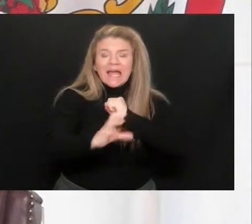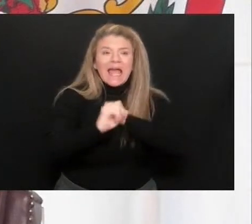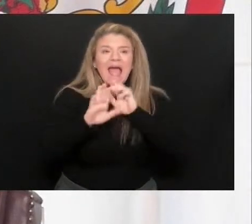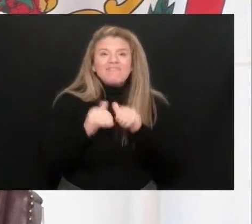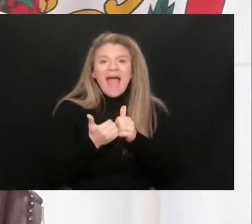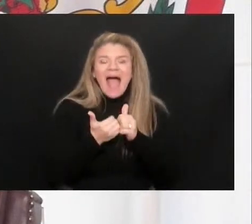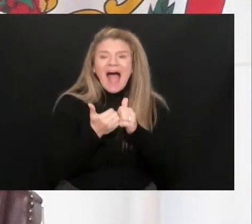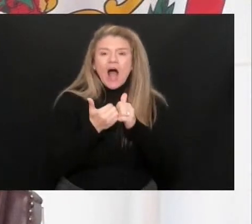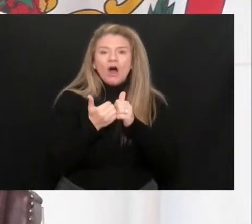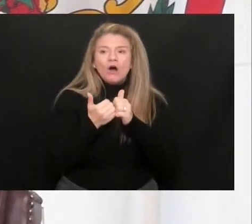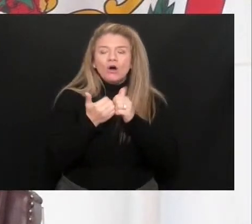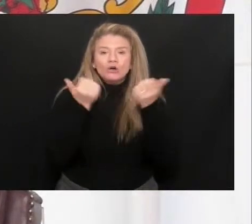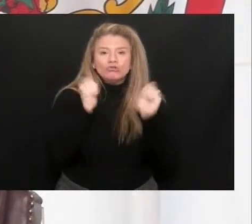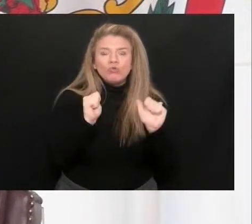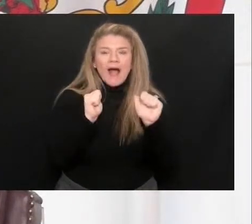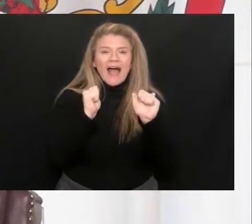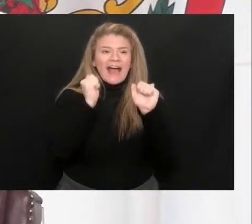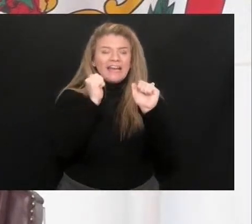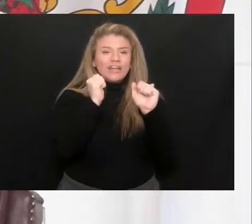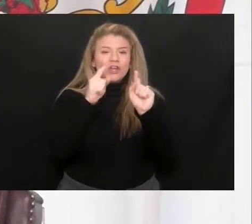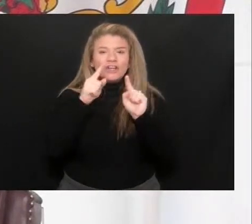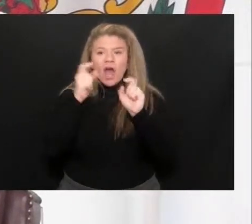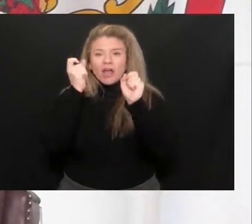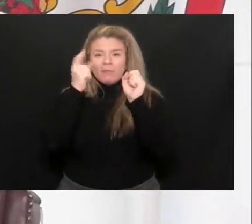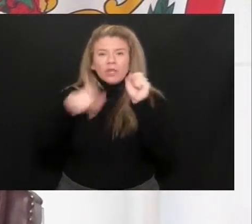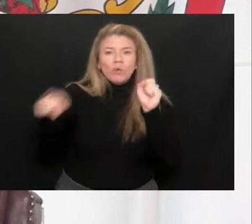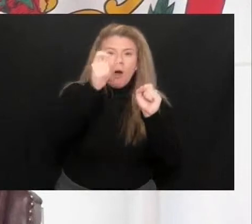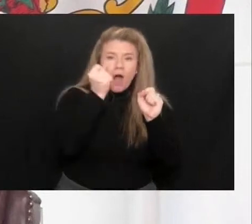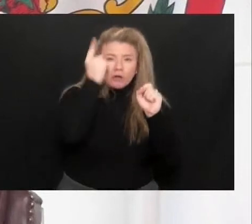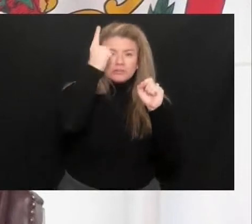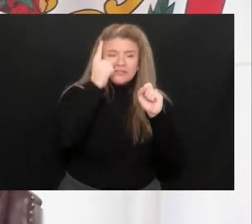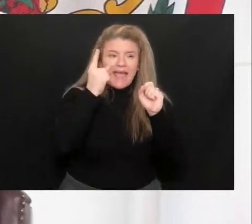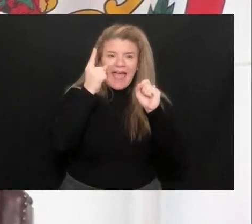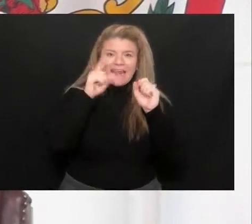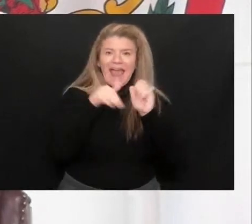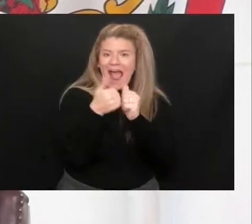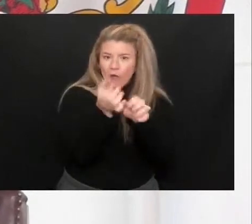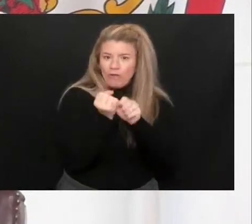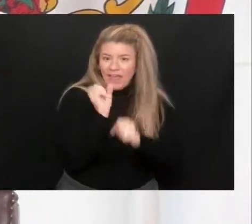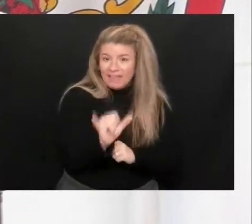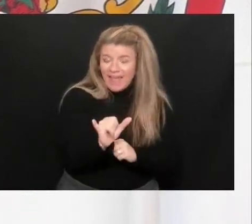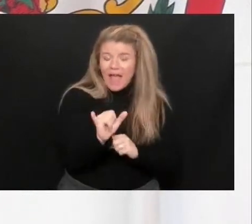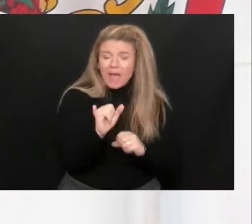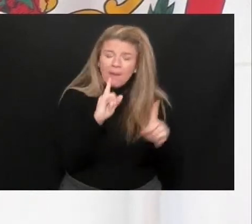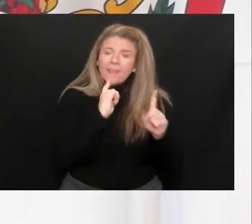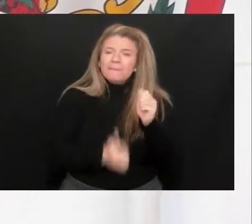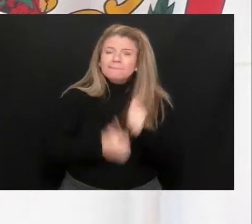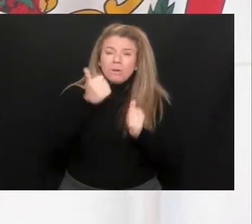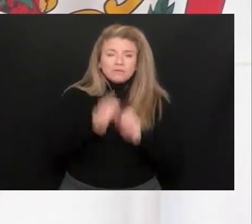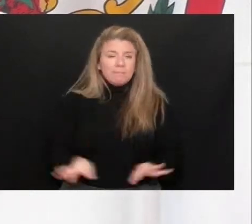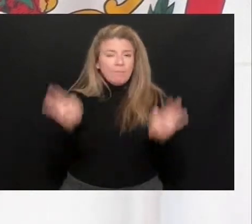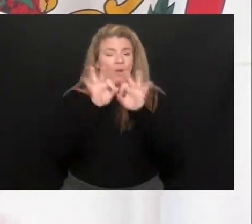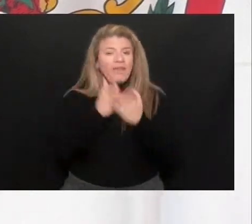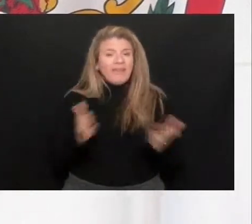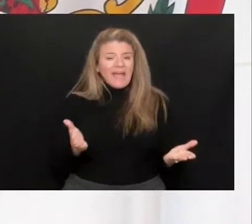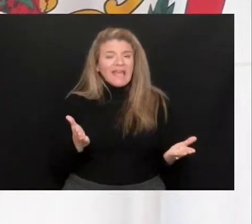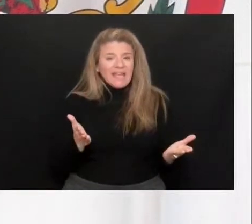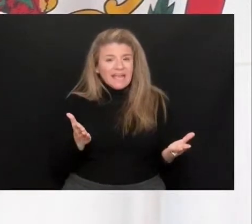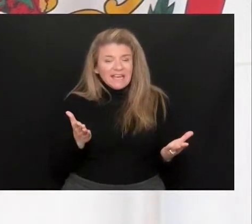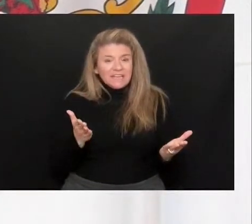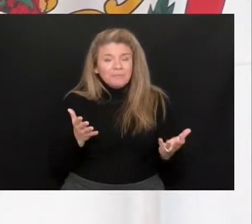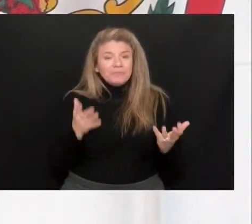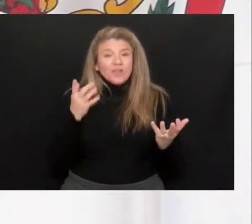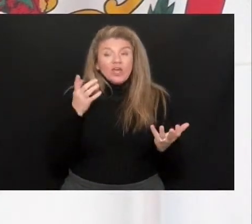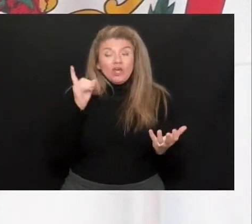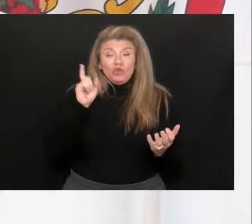go about trying to get the word to the people. But the biggest thing, Charles, that you